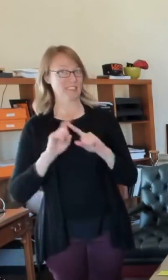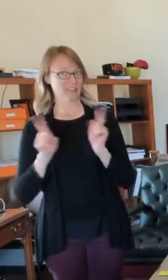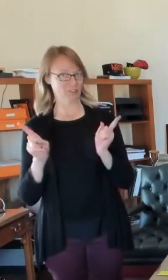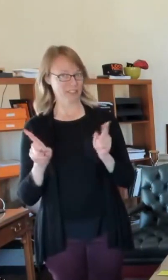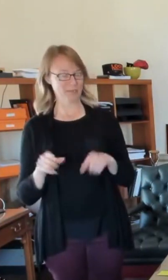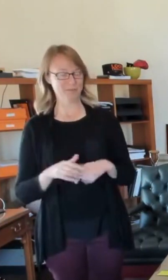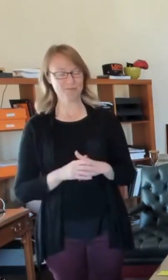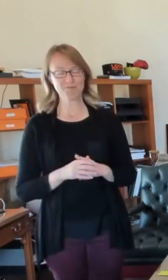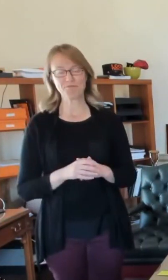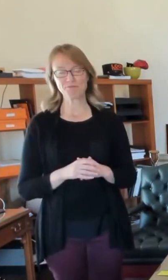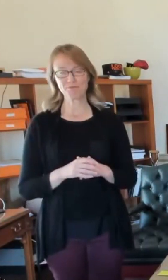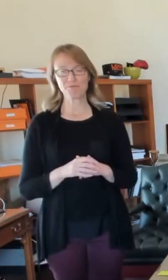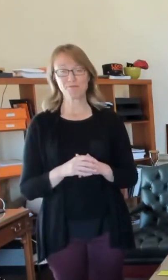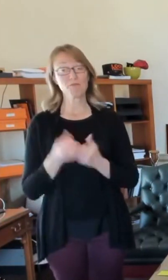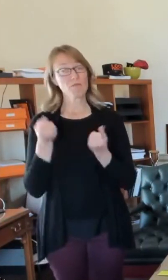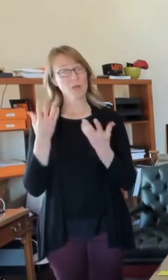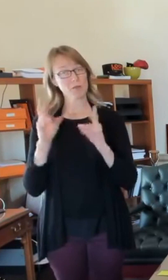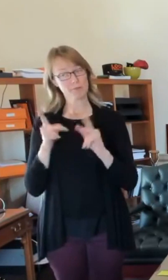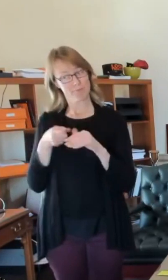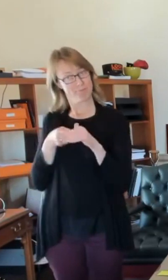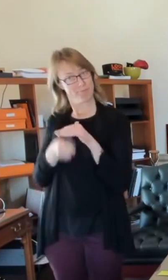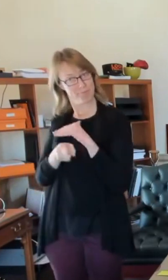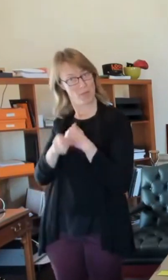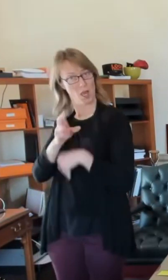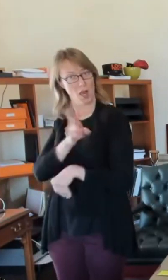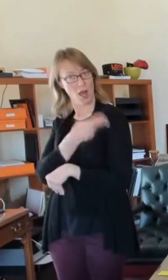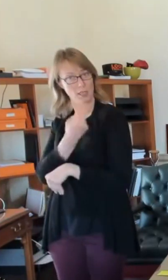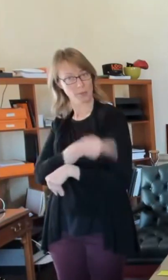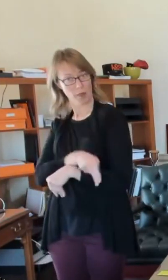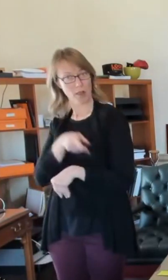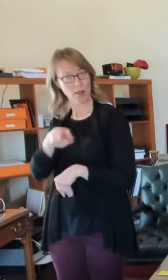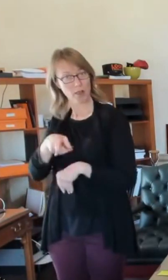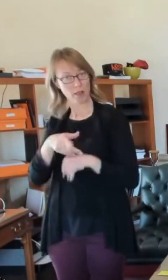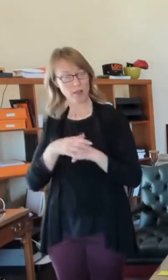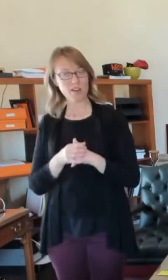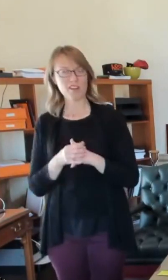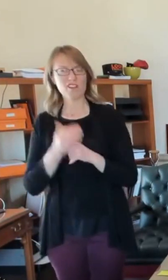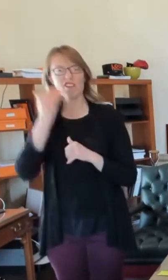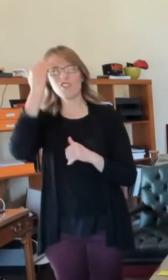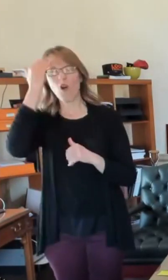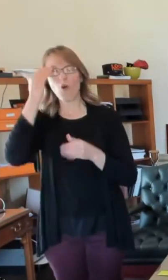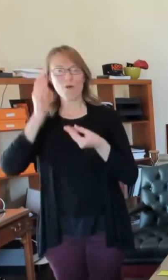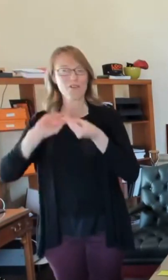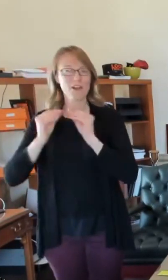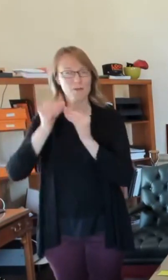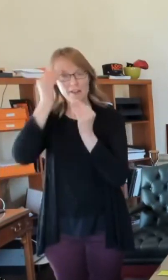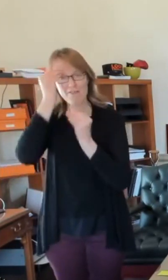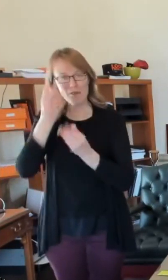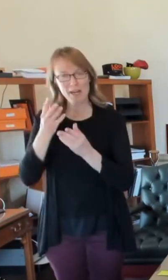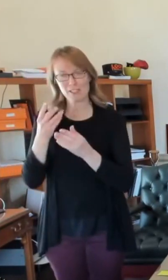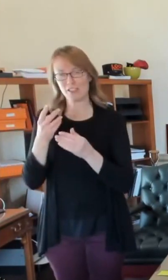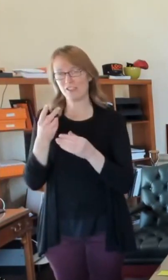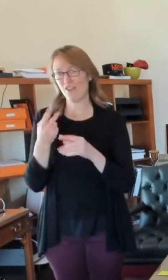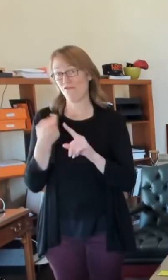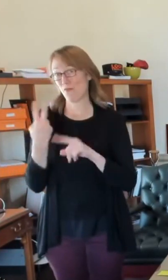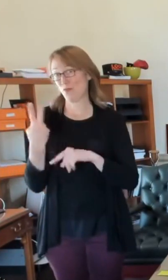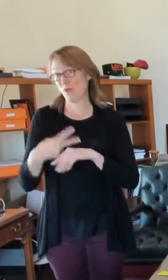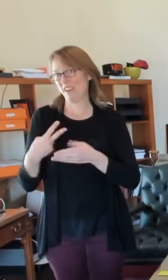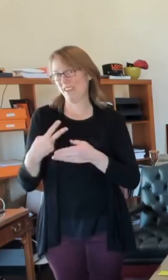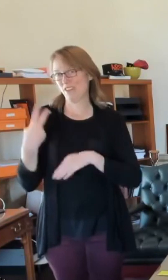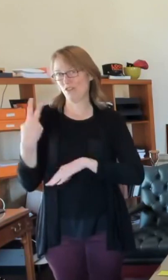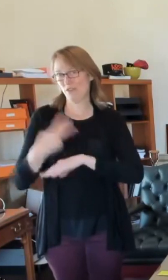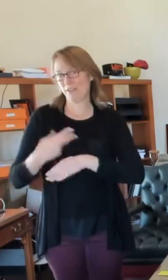In terms of hospitalizations, and you know these days, these numbers lag 2 days behind. We are